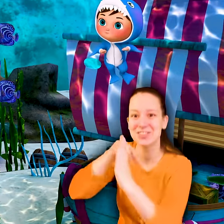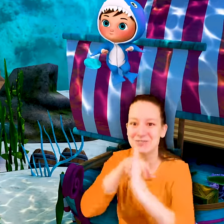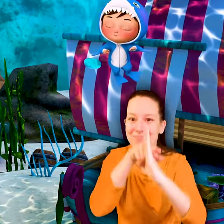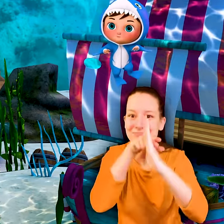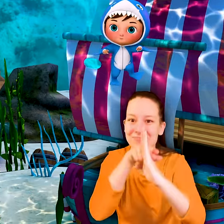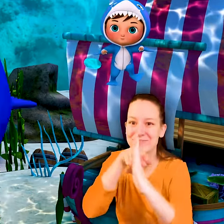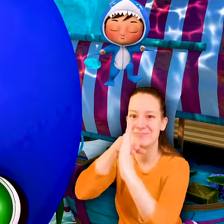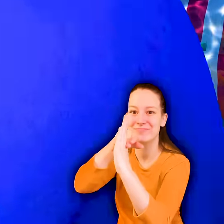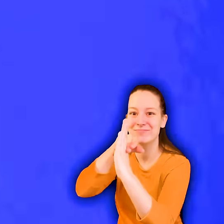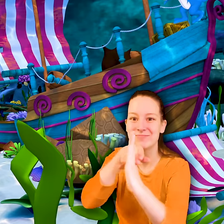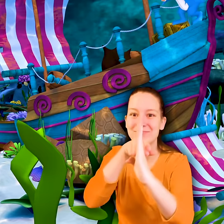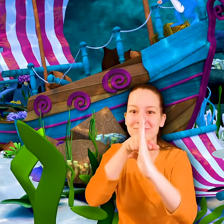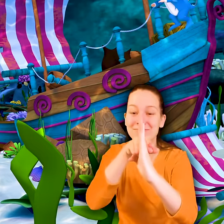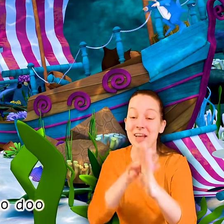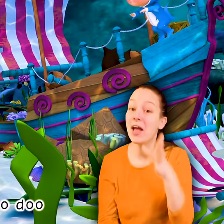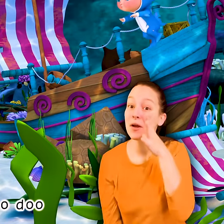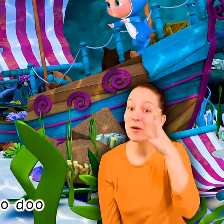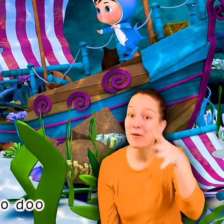daddy